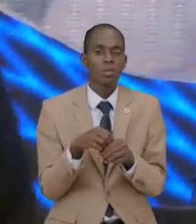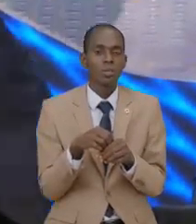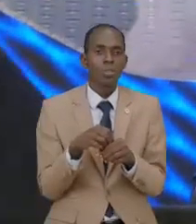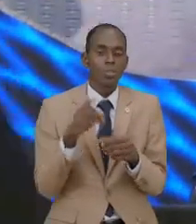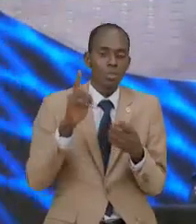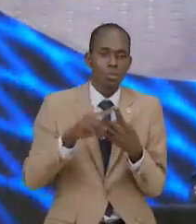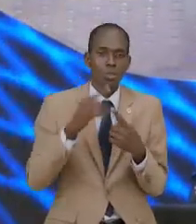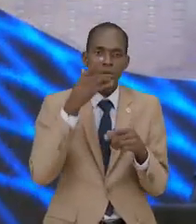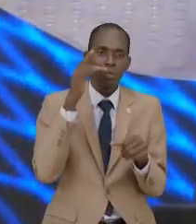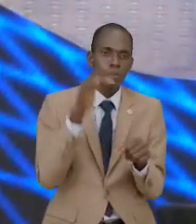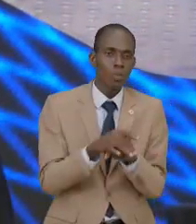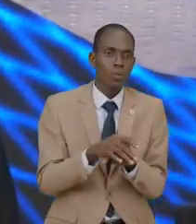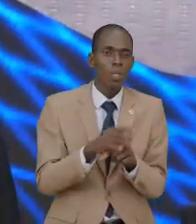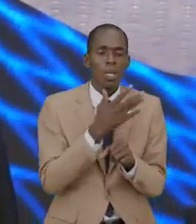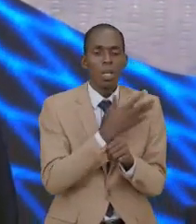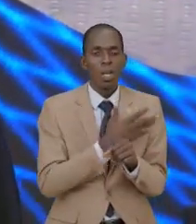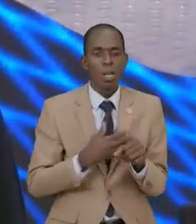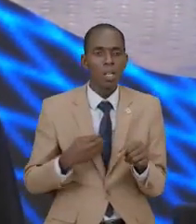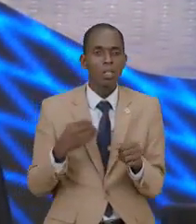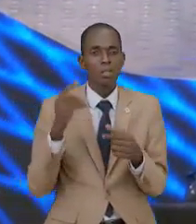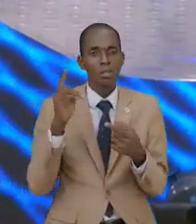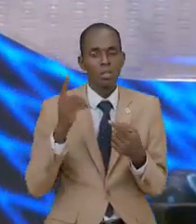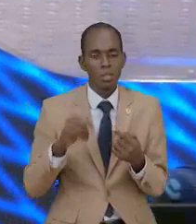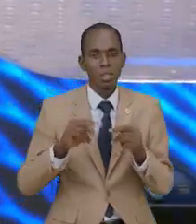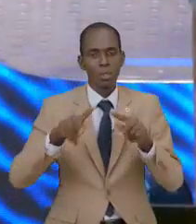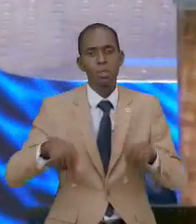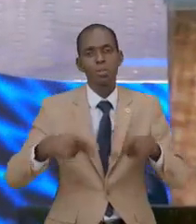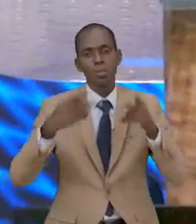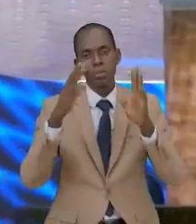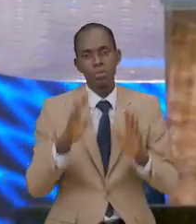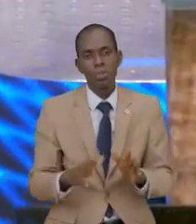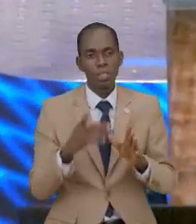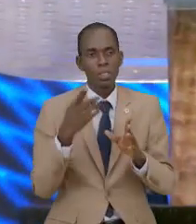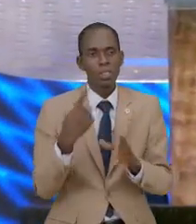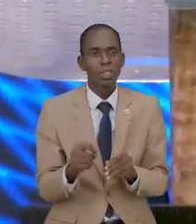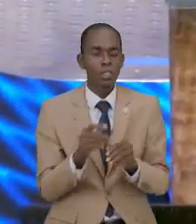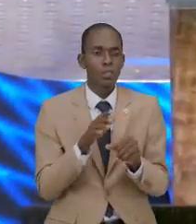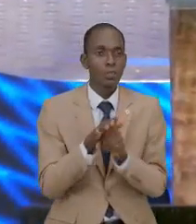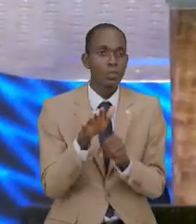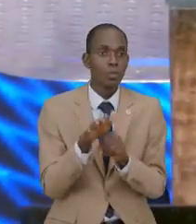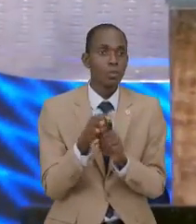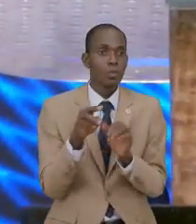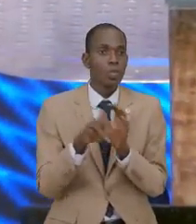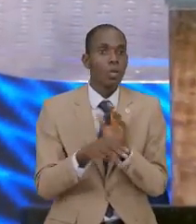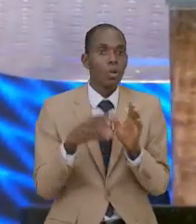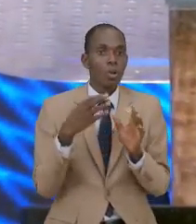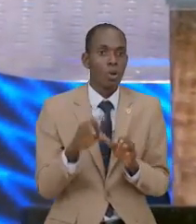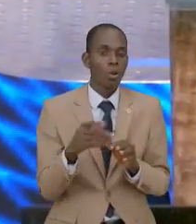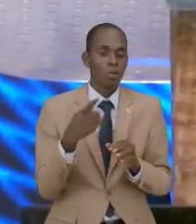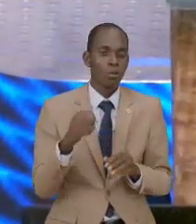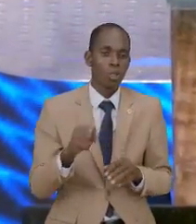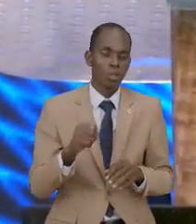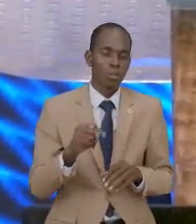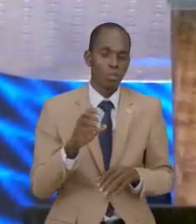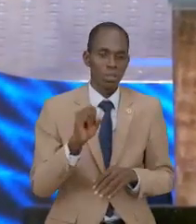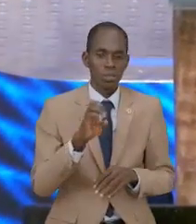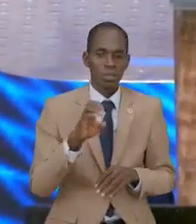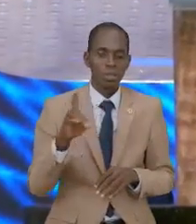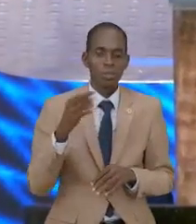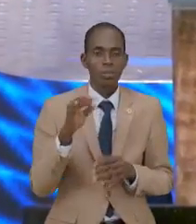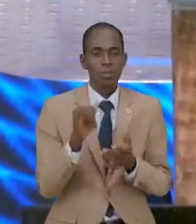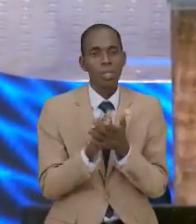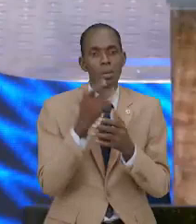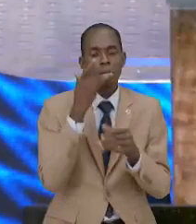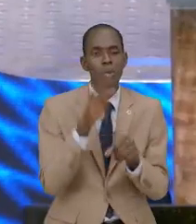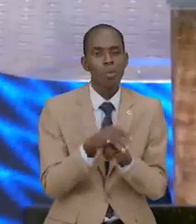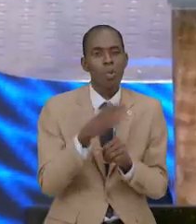and then the provider, the fulfillment, the seed of that promise. Why